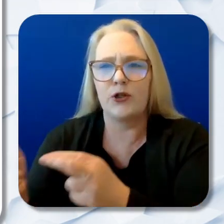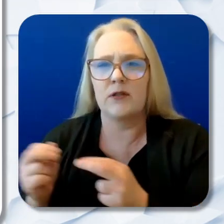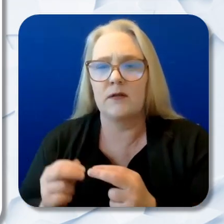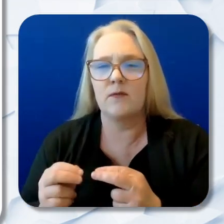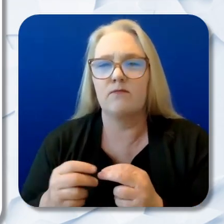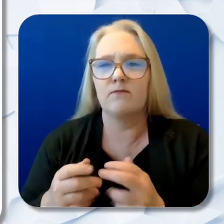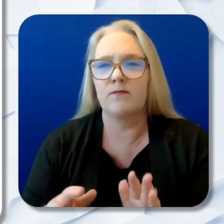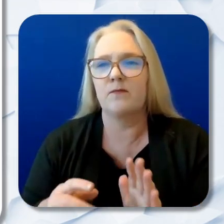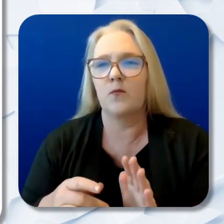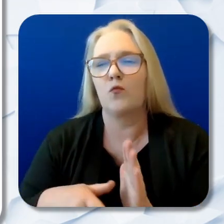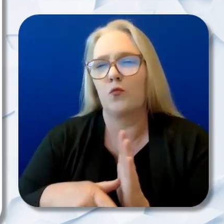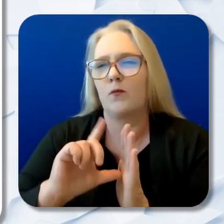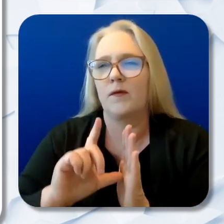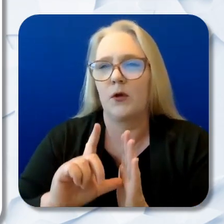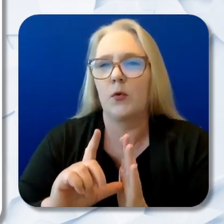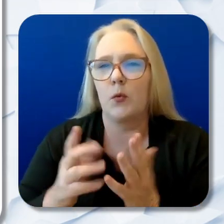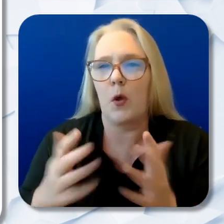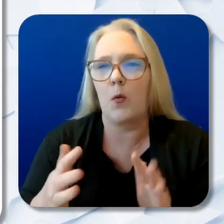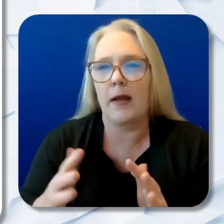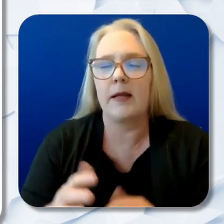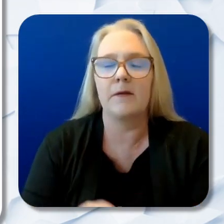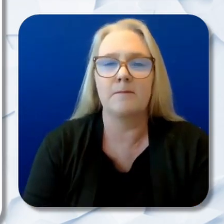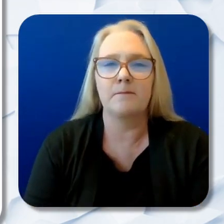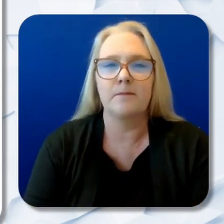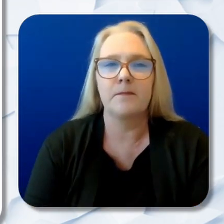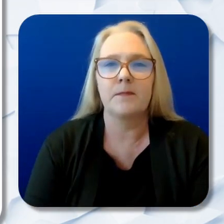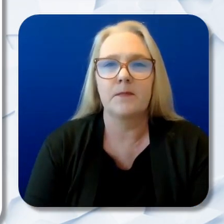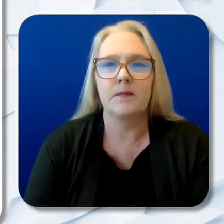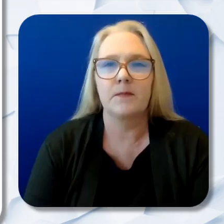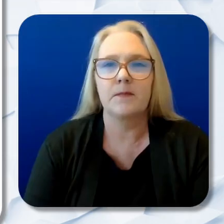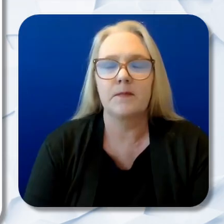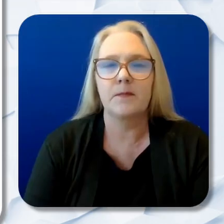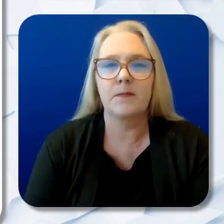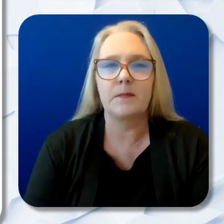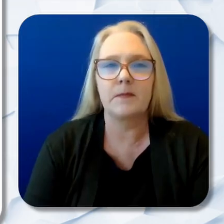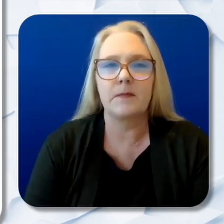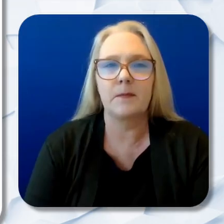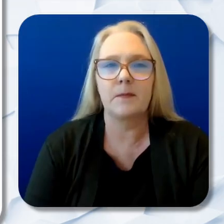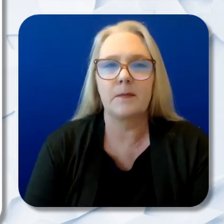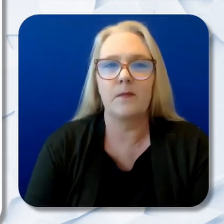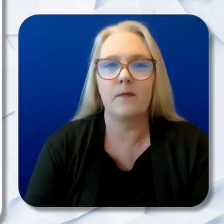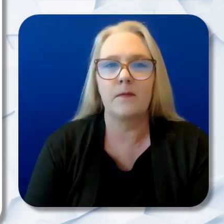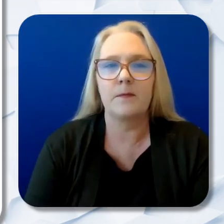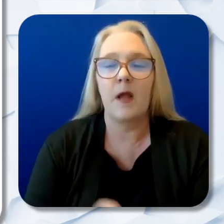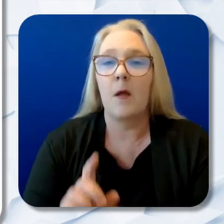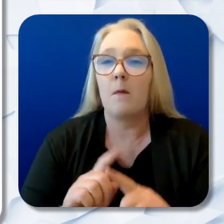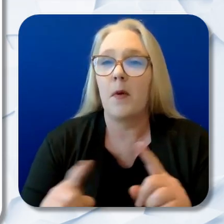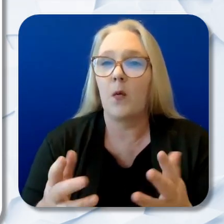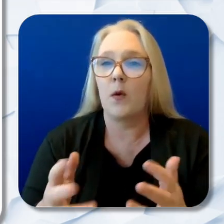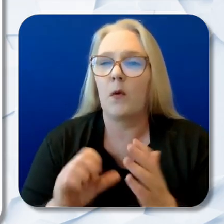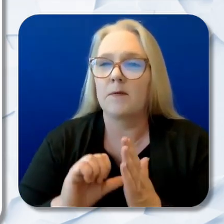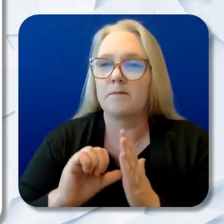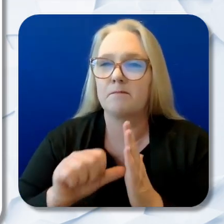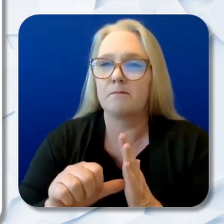already. We reviewed the needs assessment data from each region on previous slides already, but we wanted to highlight